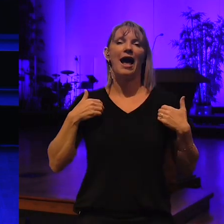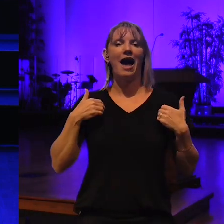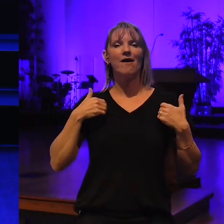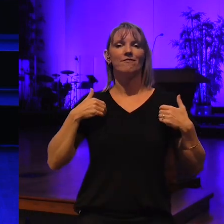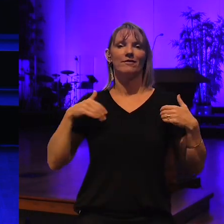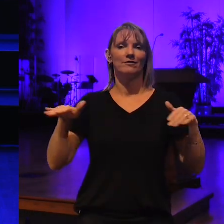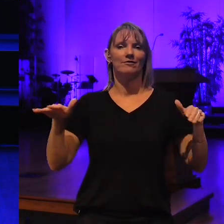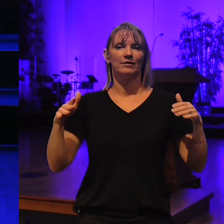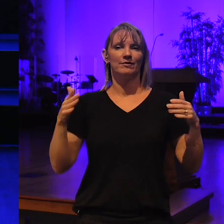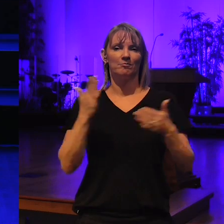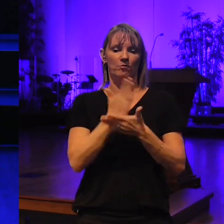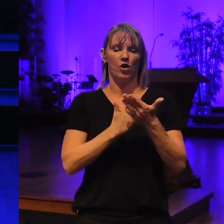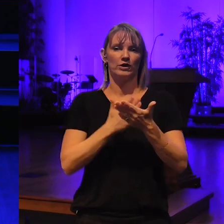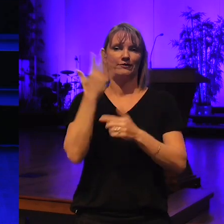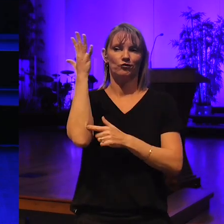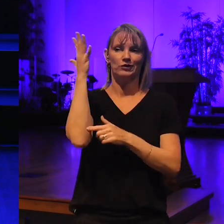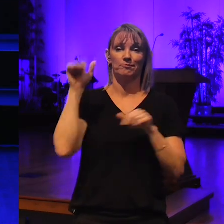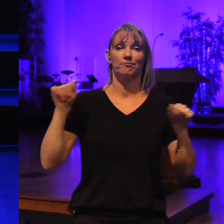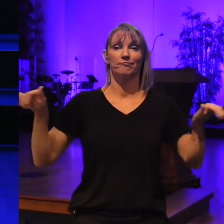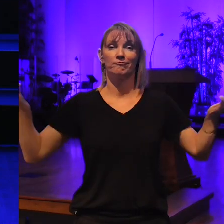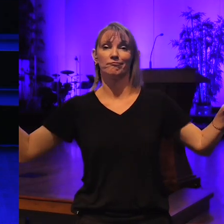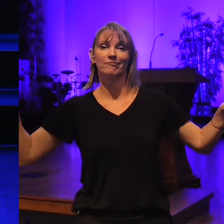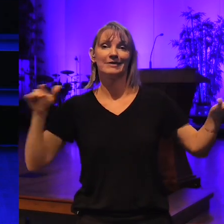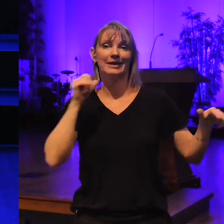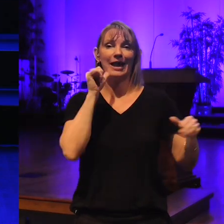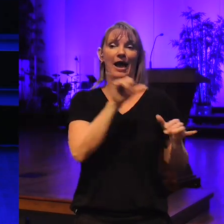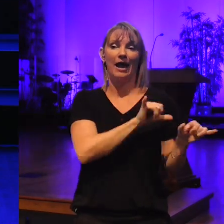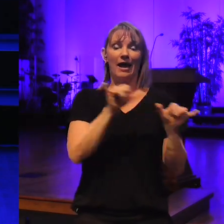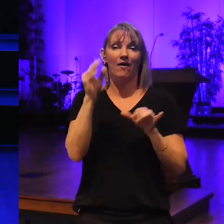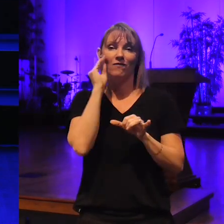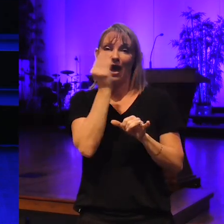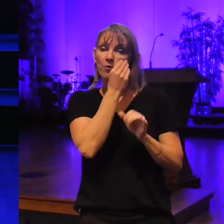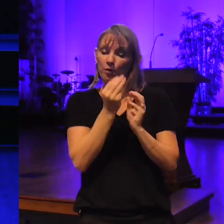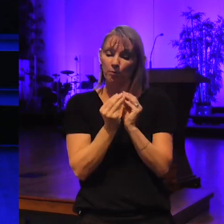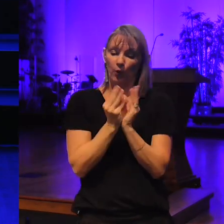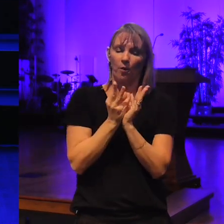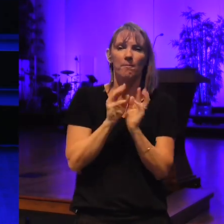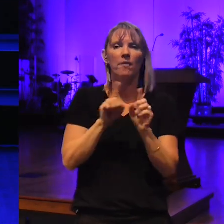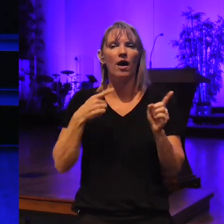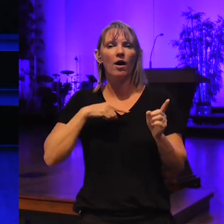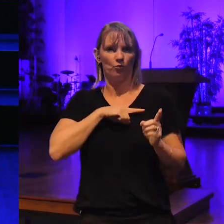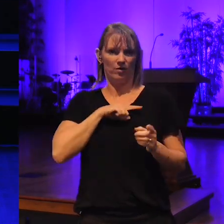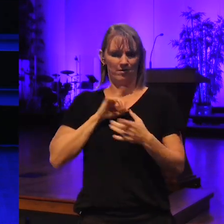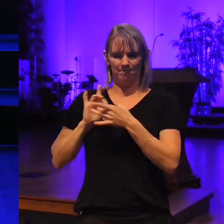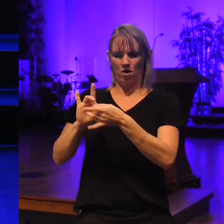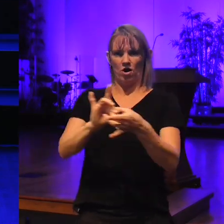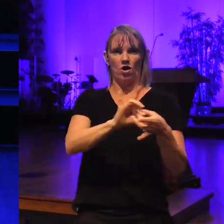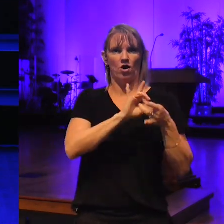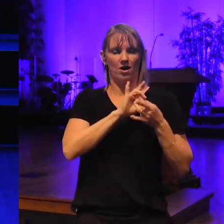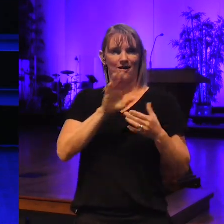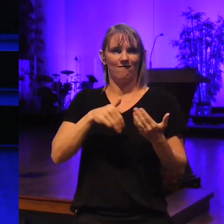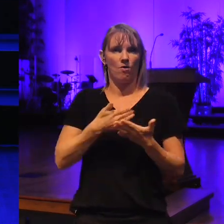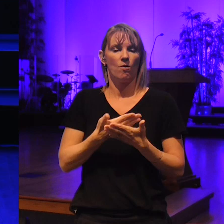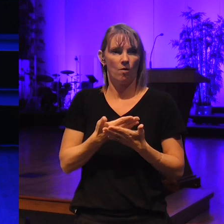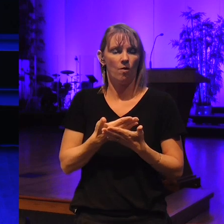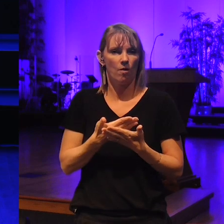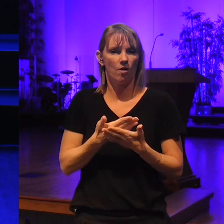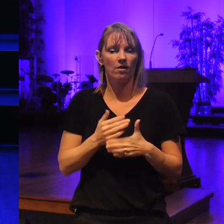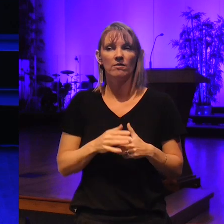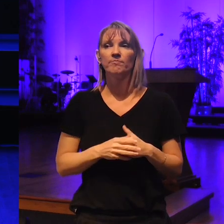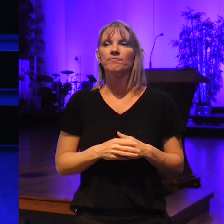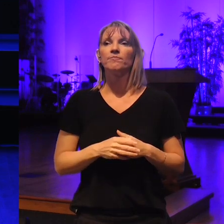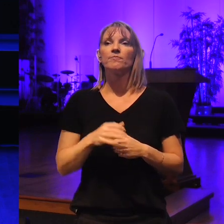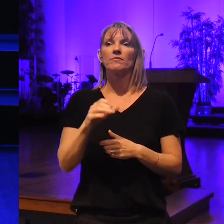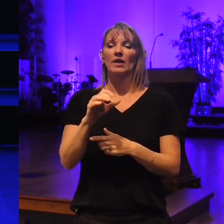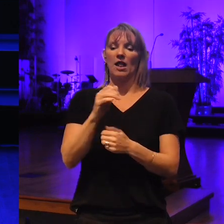boughs. Maybe we're not blooming like a tulip. But we're part of it all. We're part of it all.